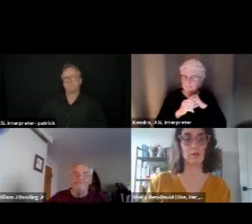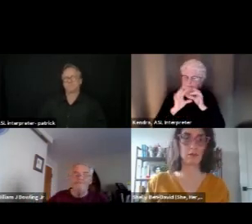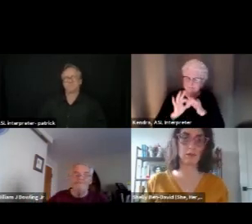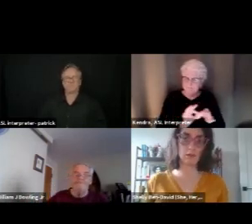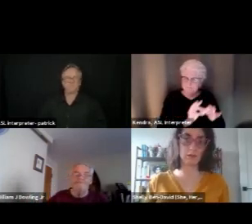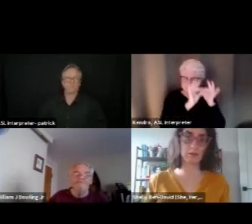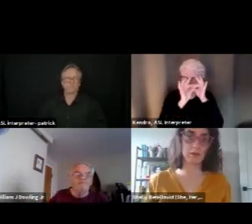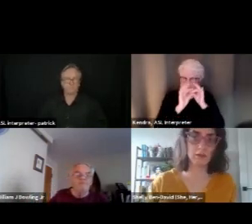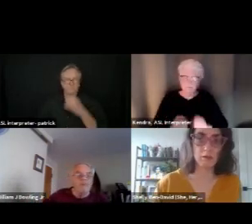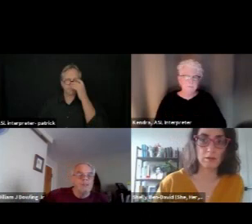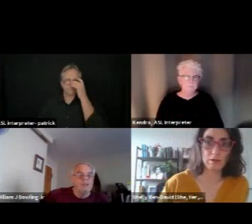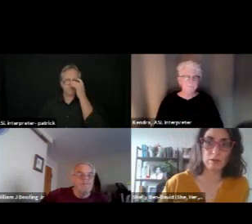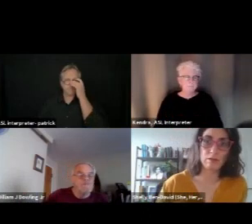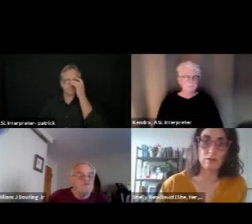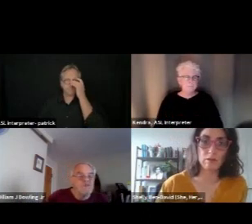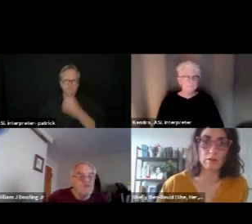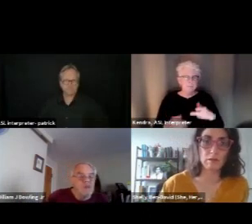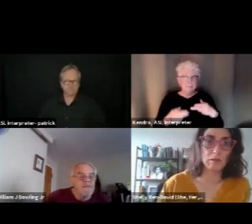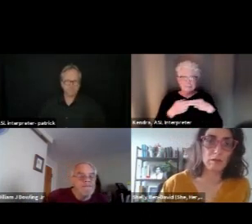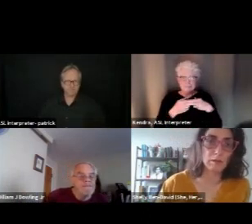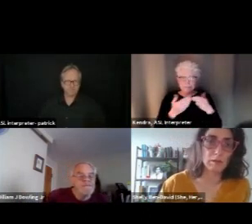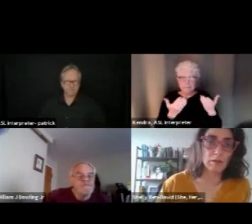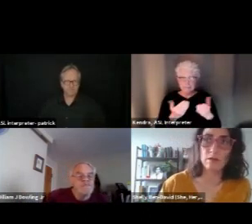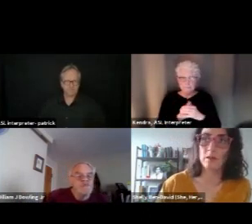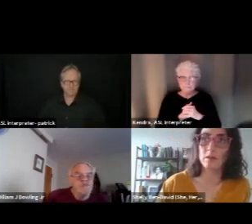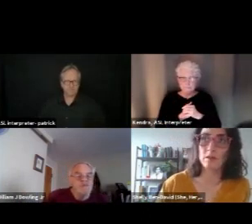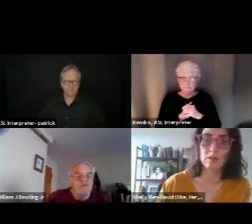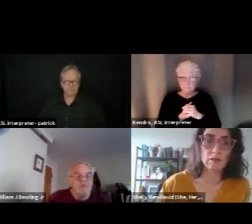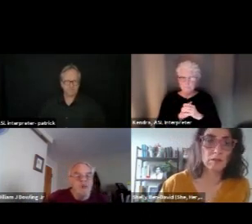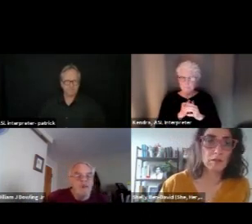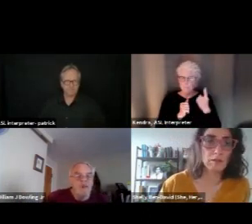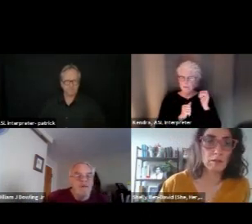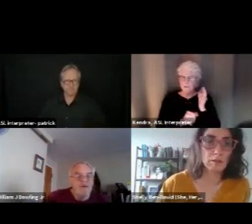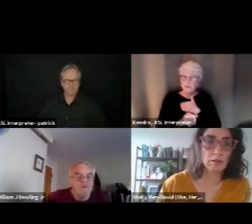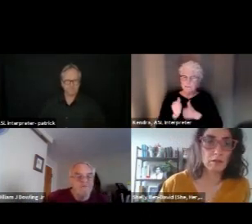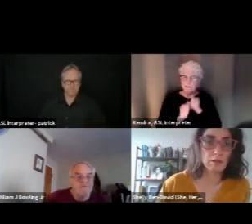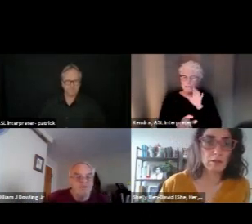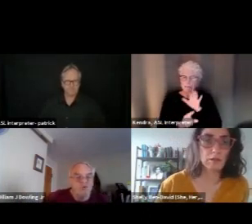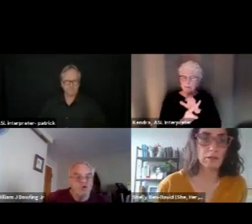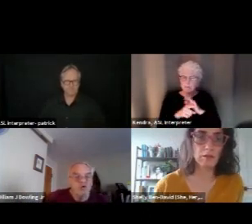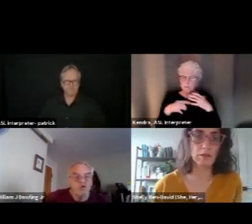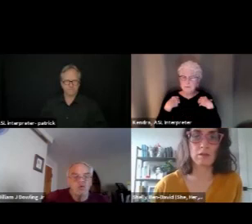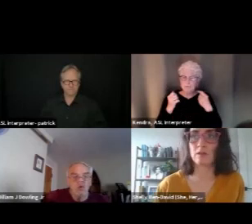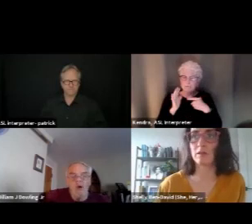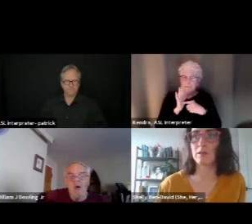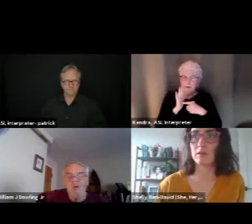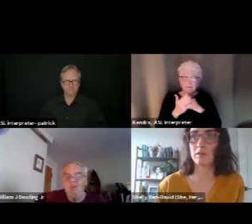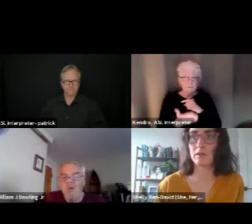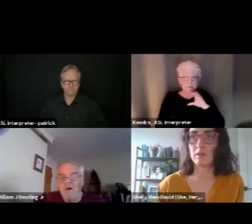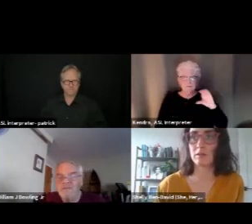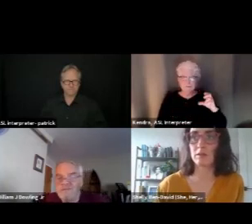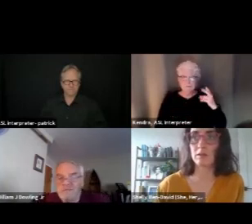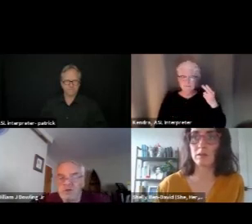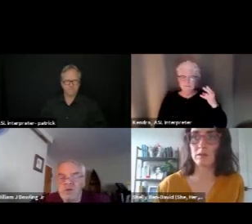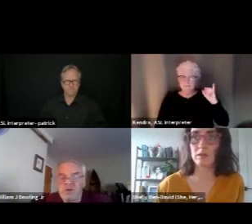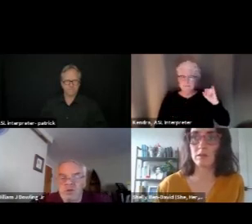And then this is like one of the most popular recovery models out there, reflecting personal recovery. It's the Chime Framework.